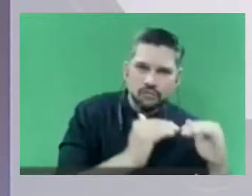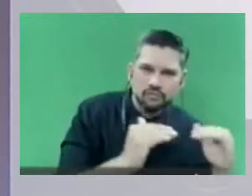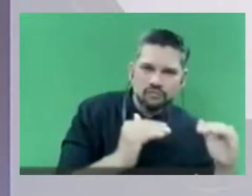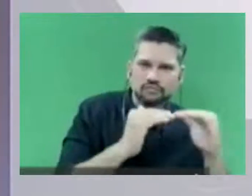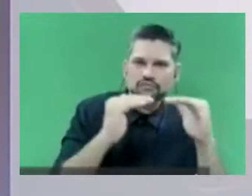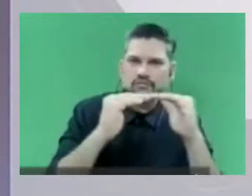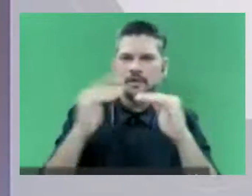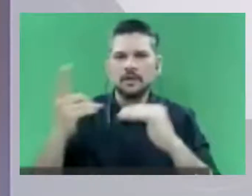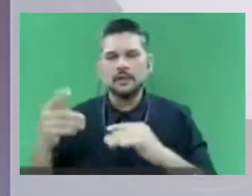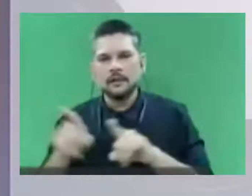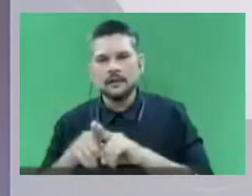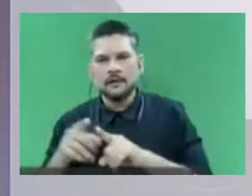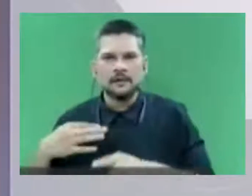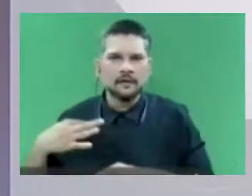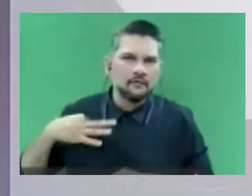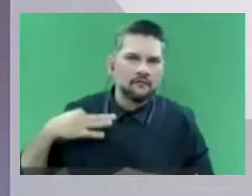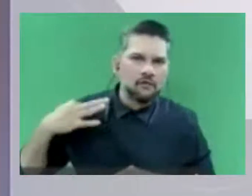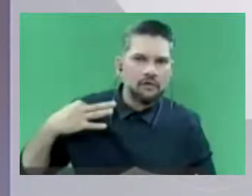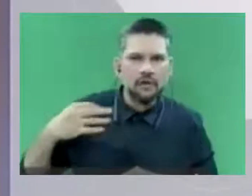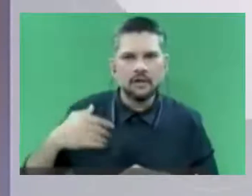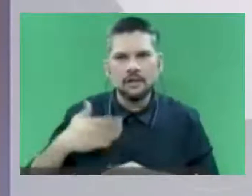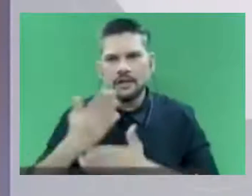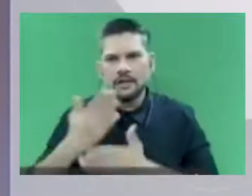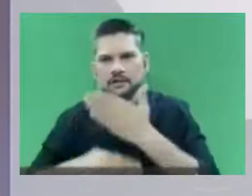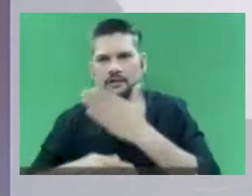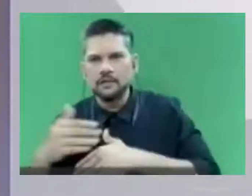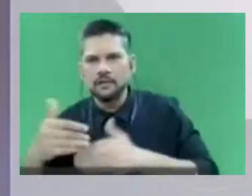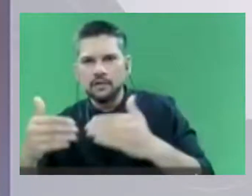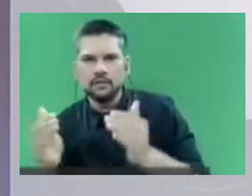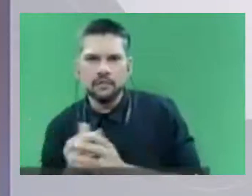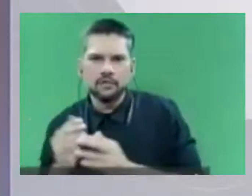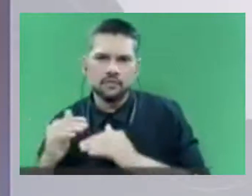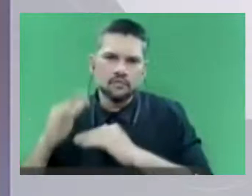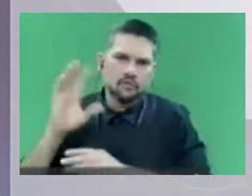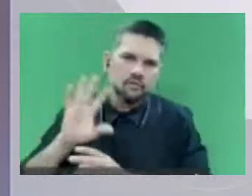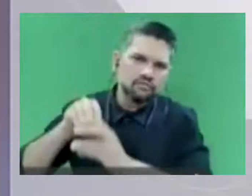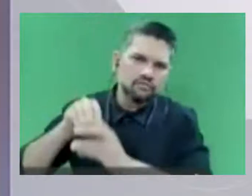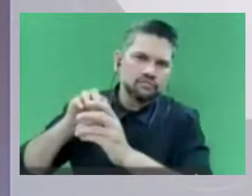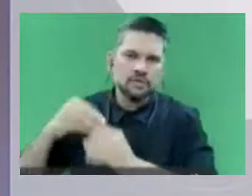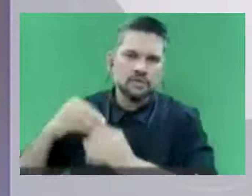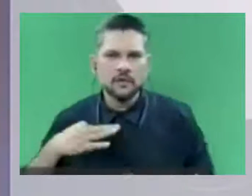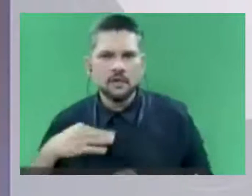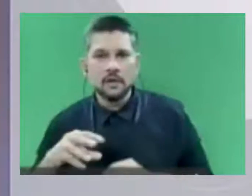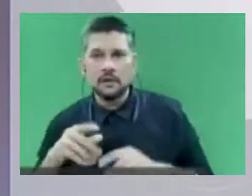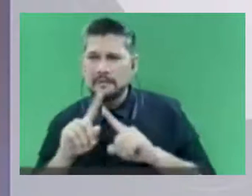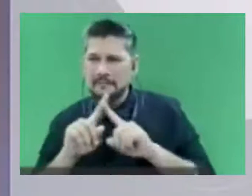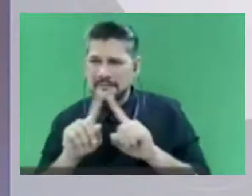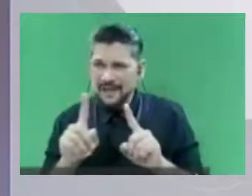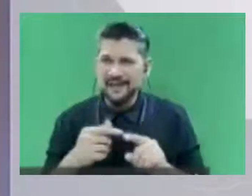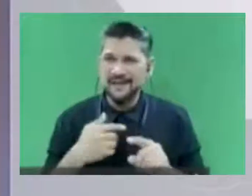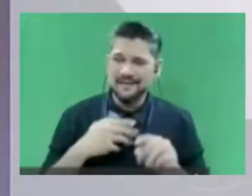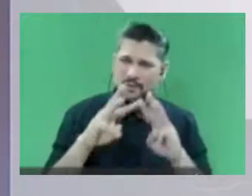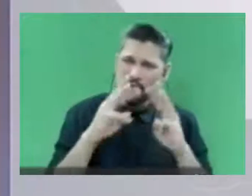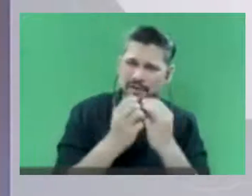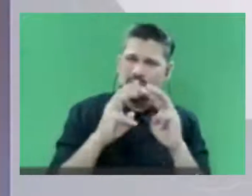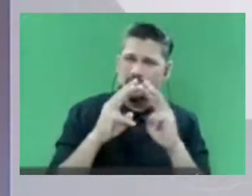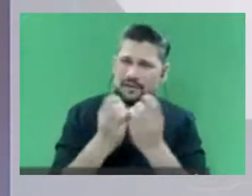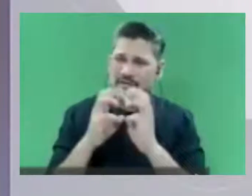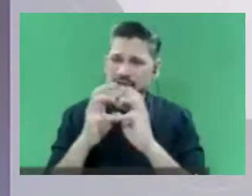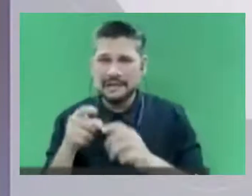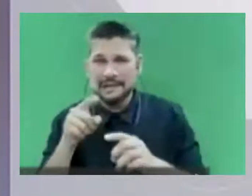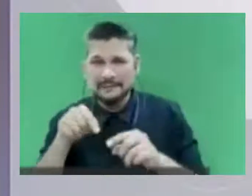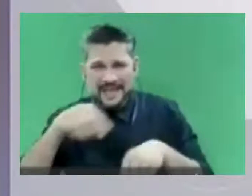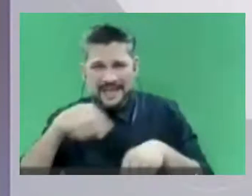disability community in the Pacific. And we did this workshop. And again, not many people understood web design